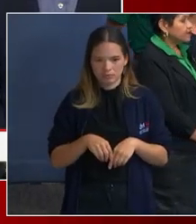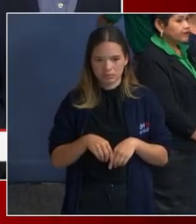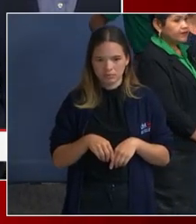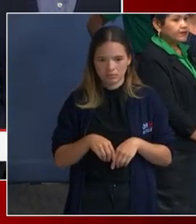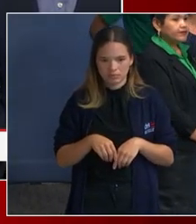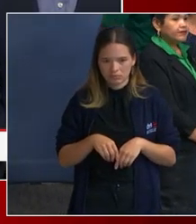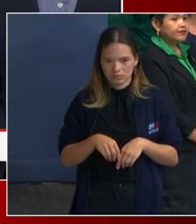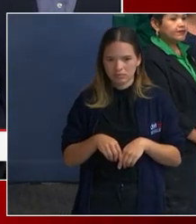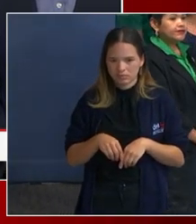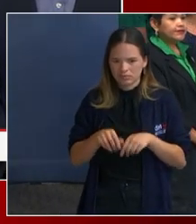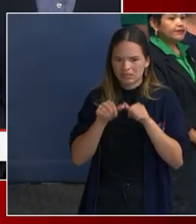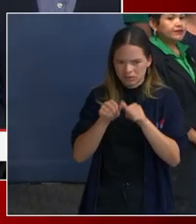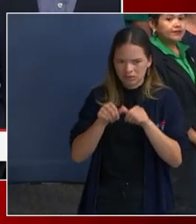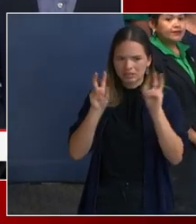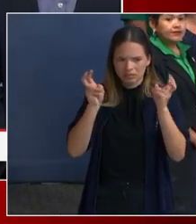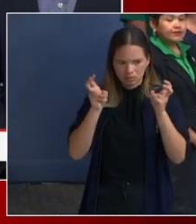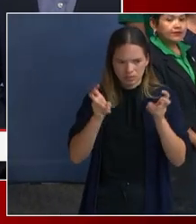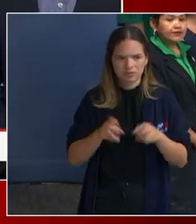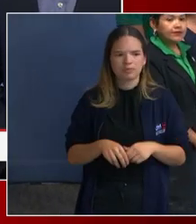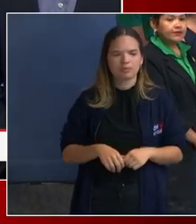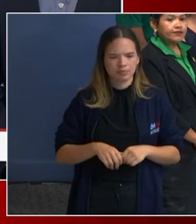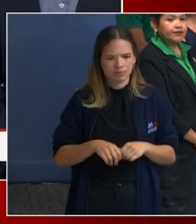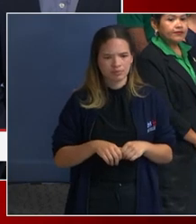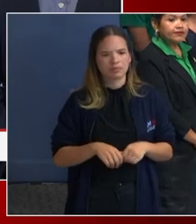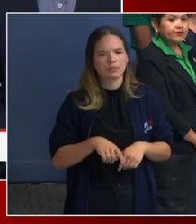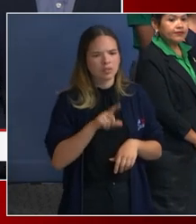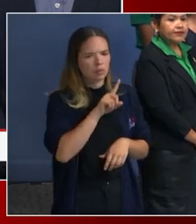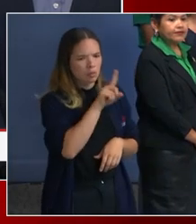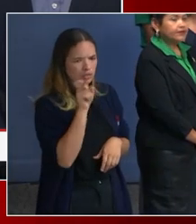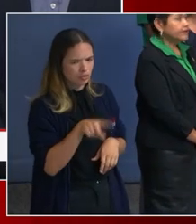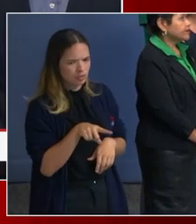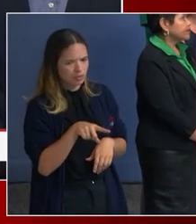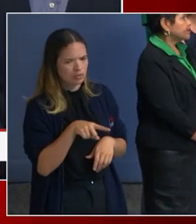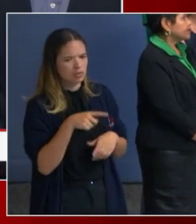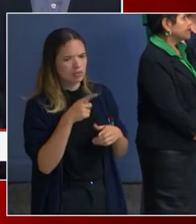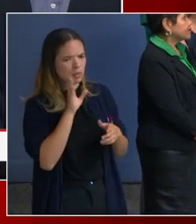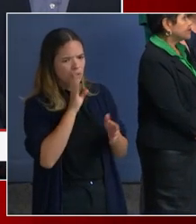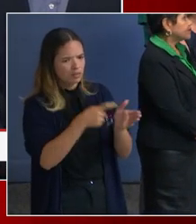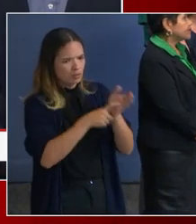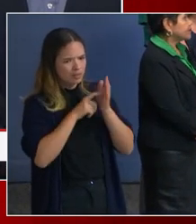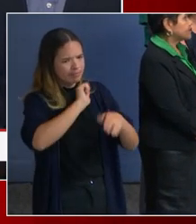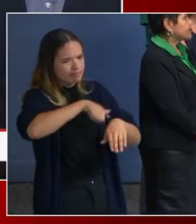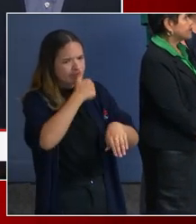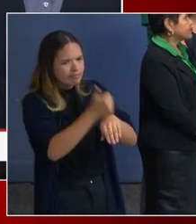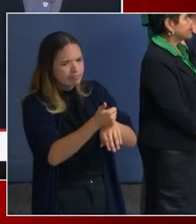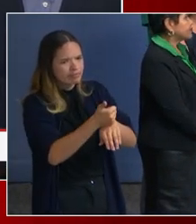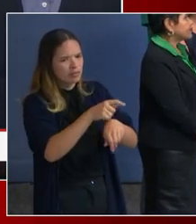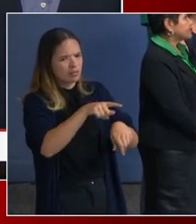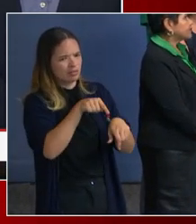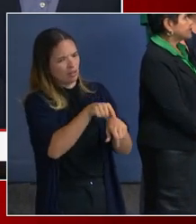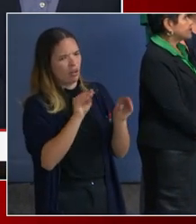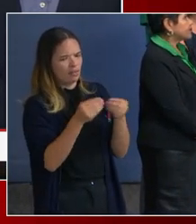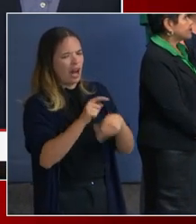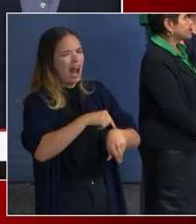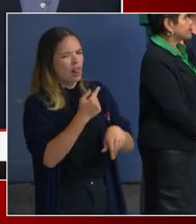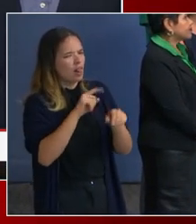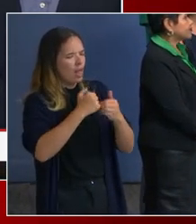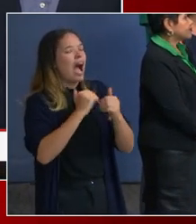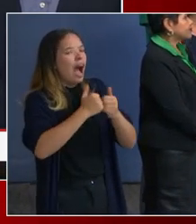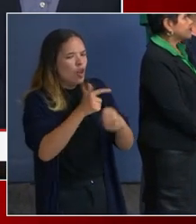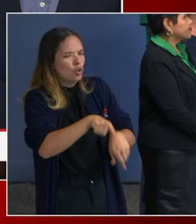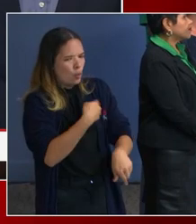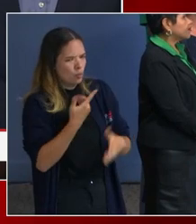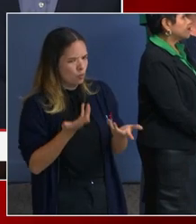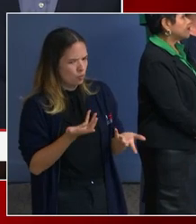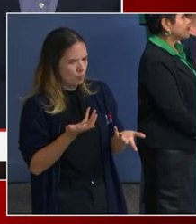Okay. Can I ask how long it'll take to set up this office then, to get it up and running? We will,